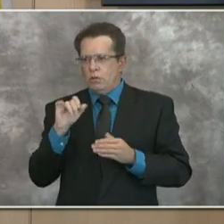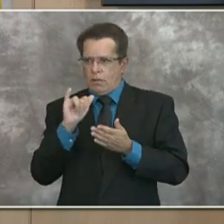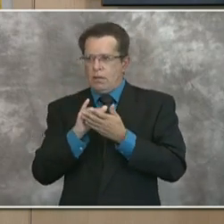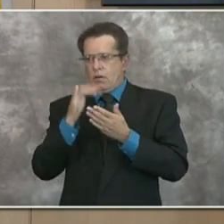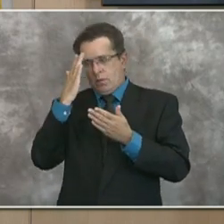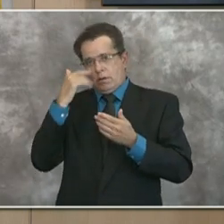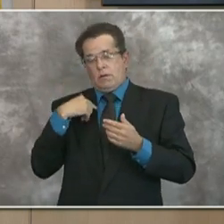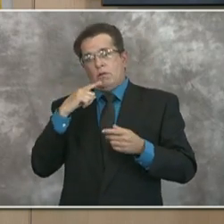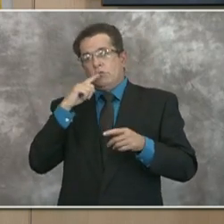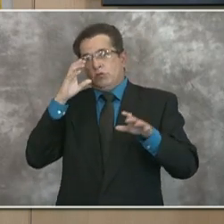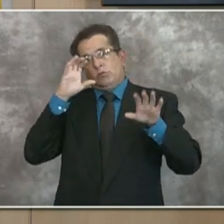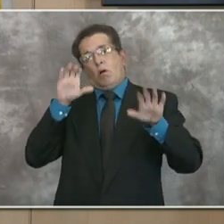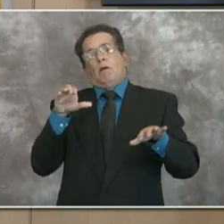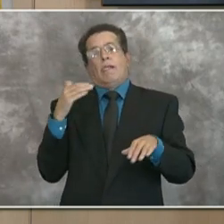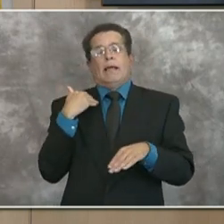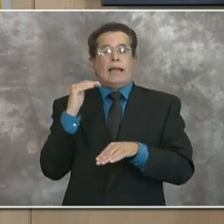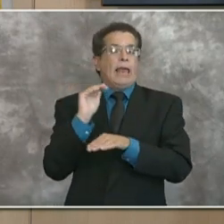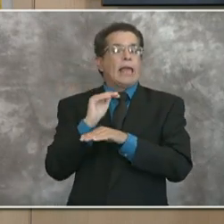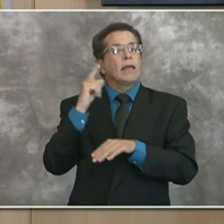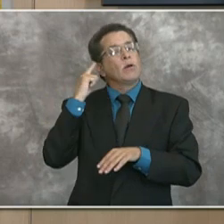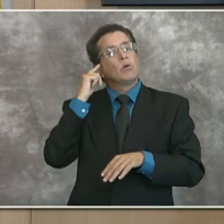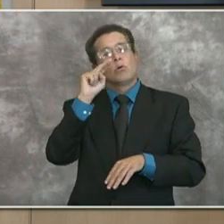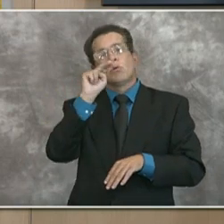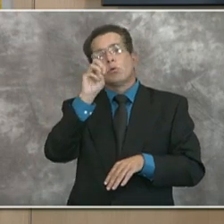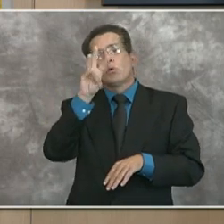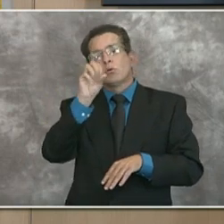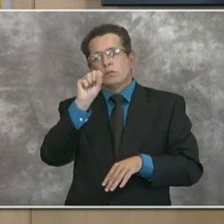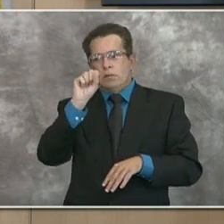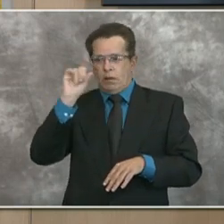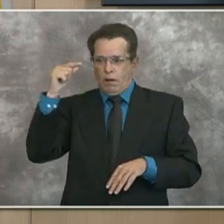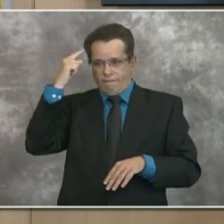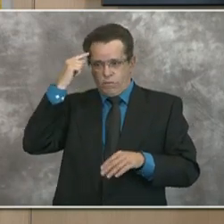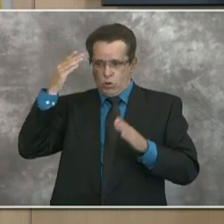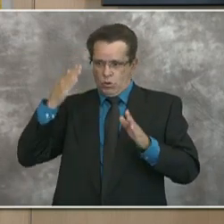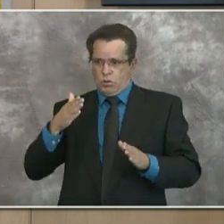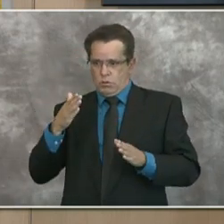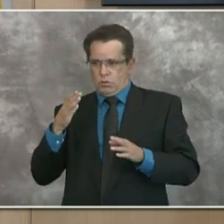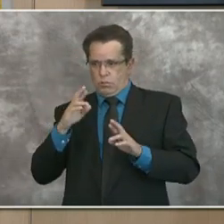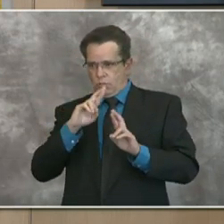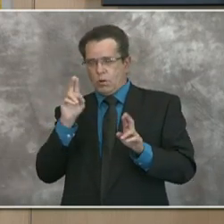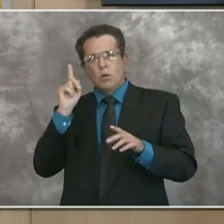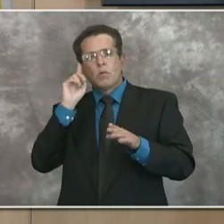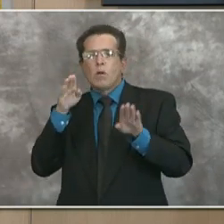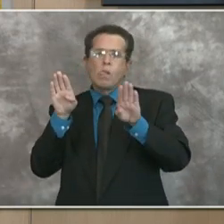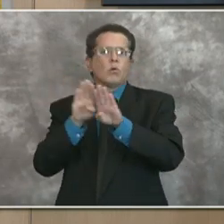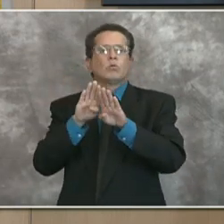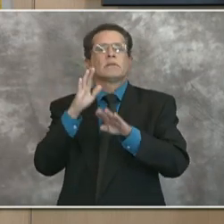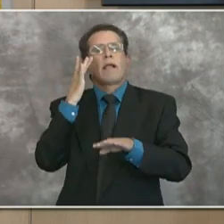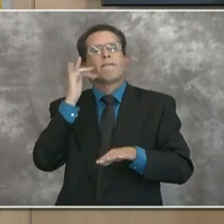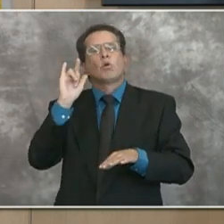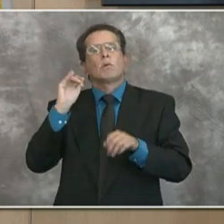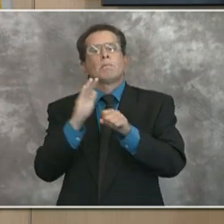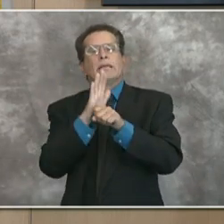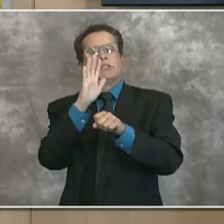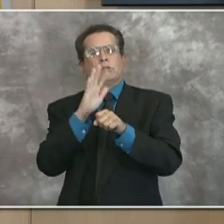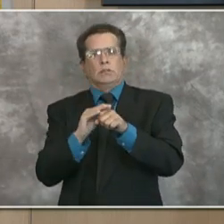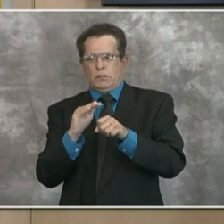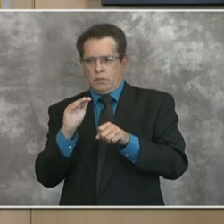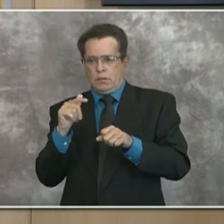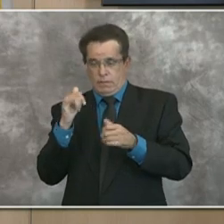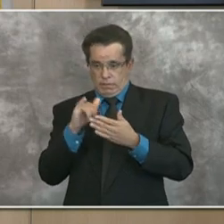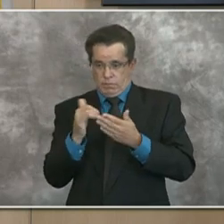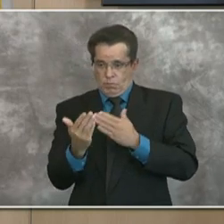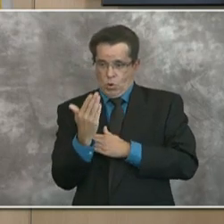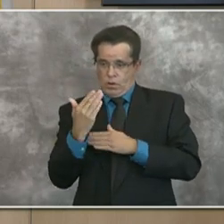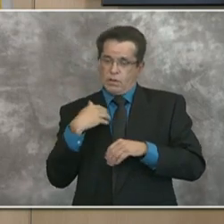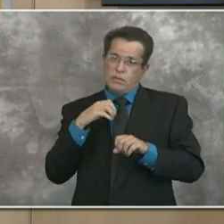was a little shocked last night to hear the news that the governor was reportedly going to close California beaches. So early this morning, I